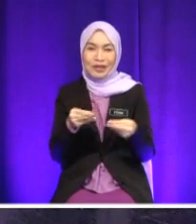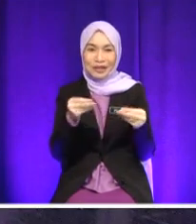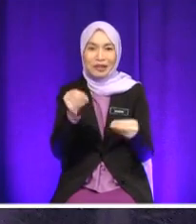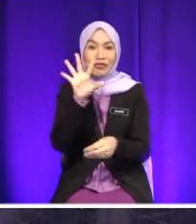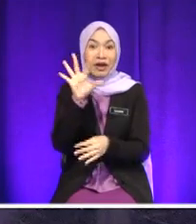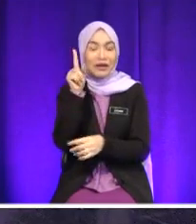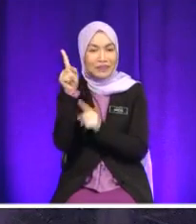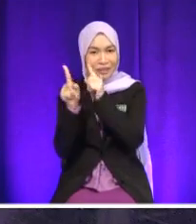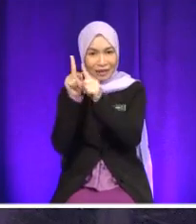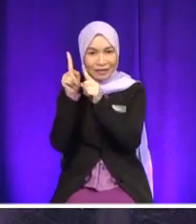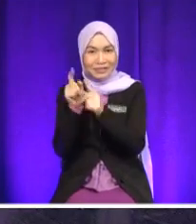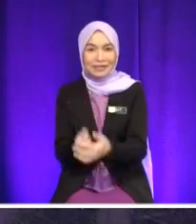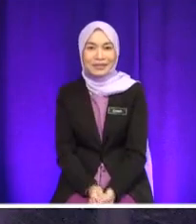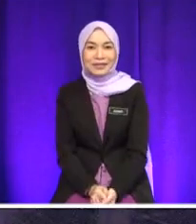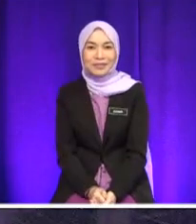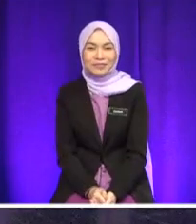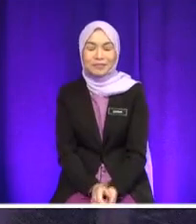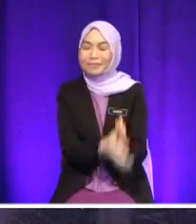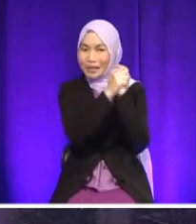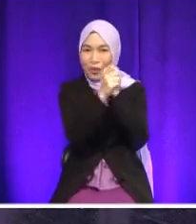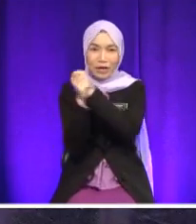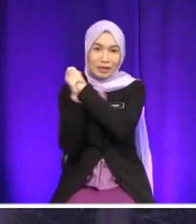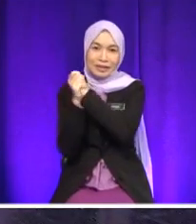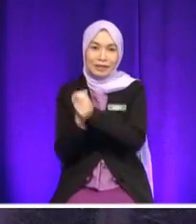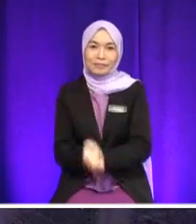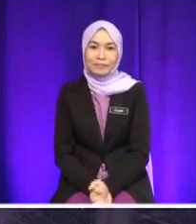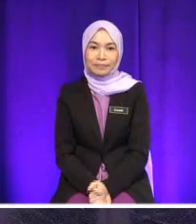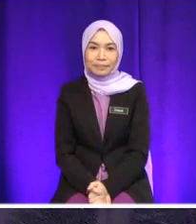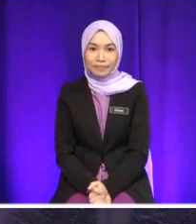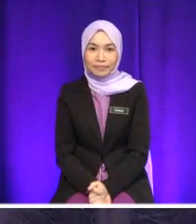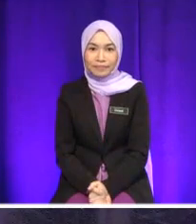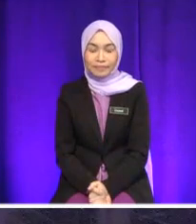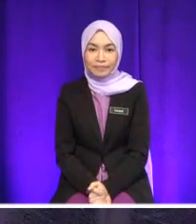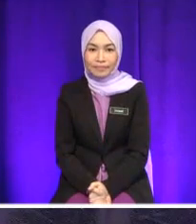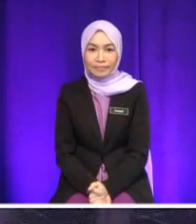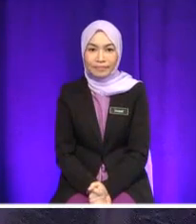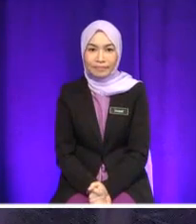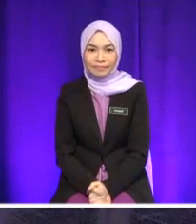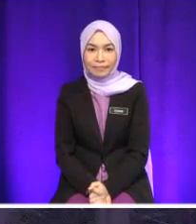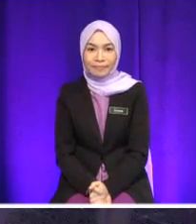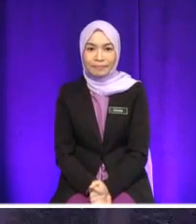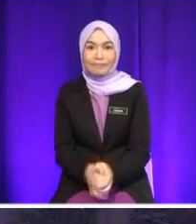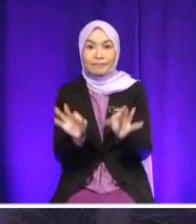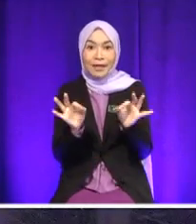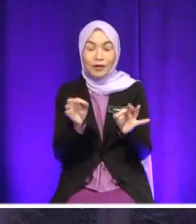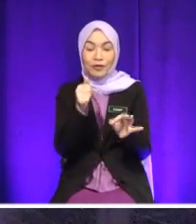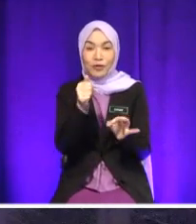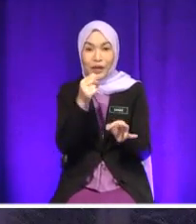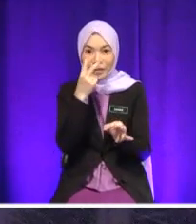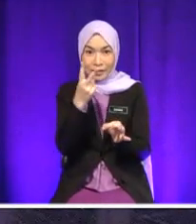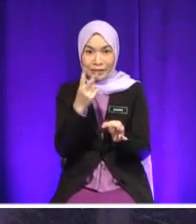to everyone once again. And well Yes. done, everyone. And for those of them who are currently online or watching right now, if they want to get the learning materials